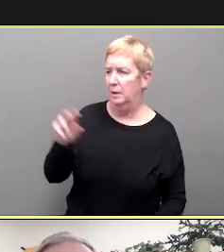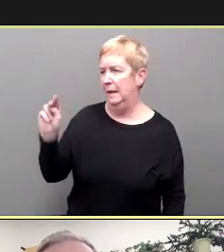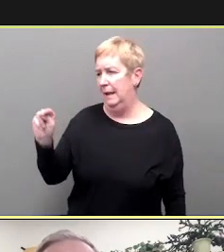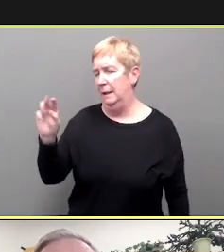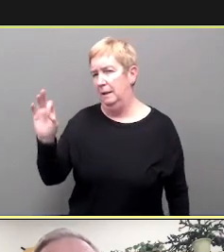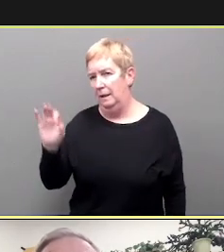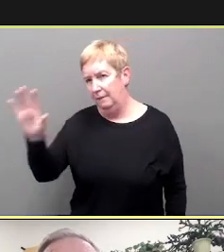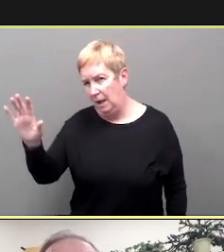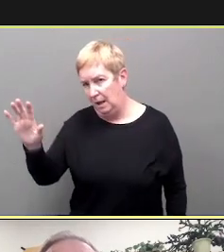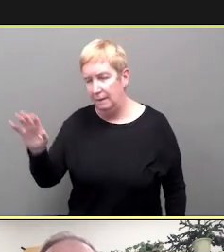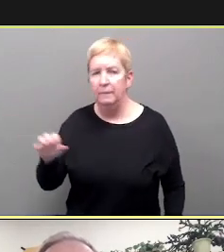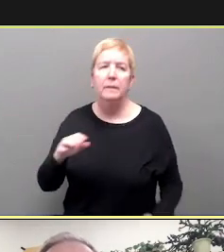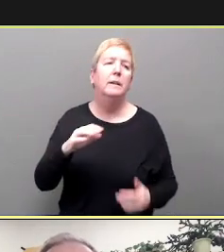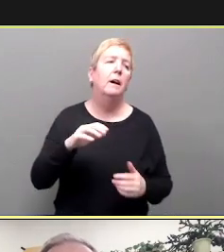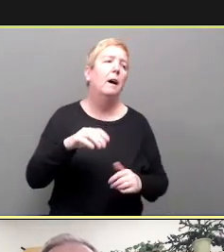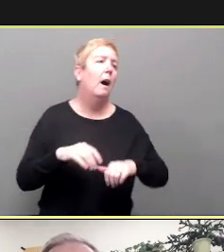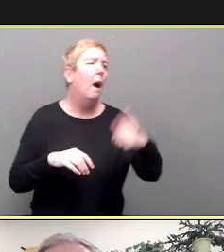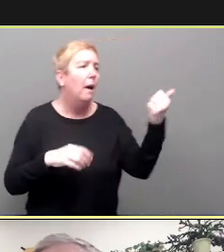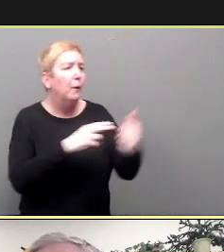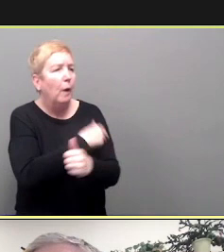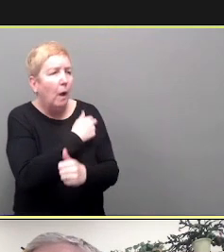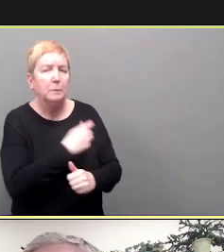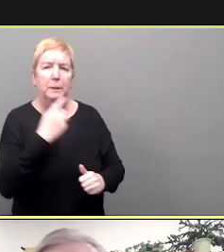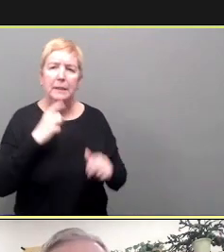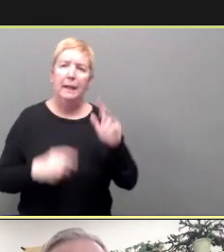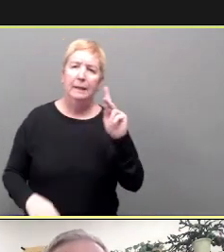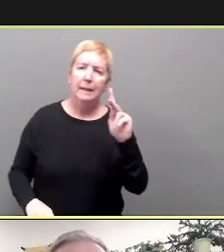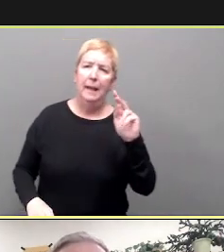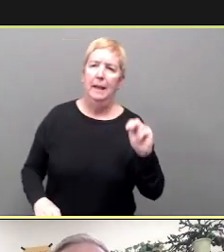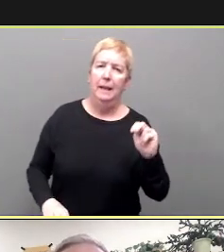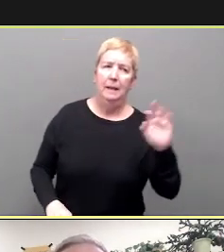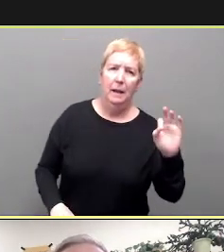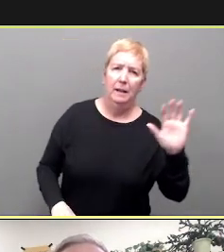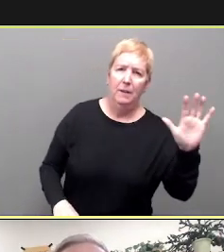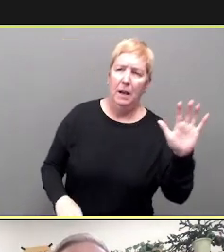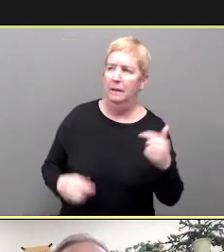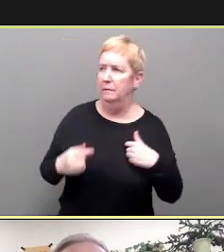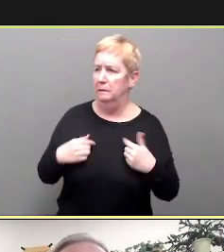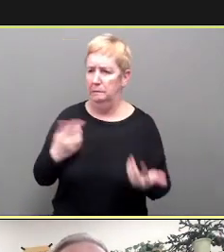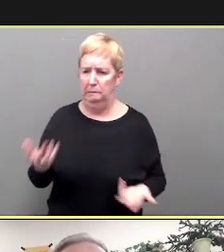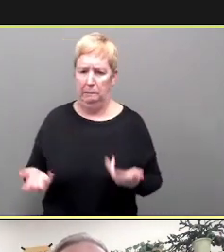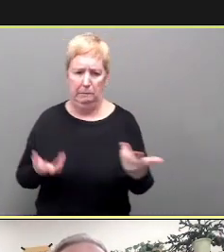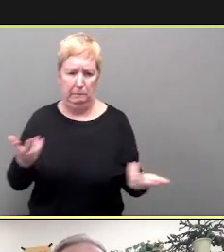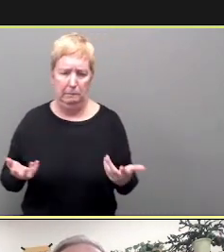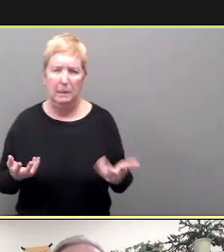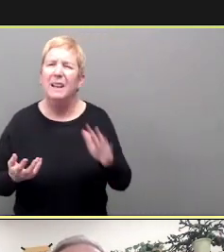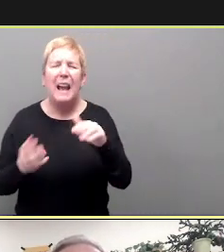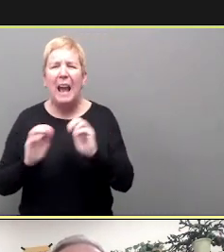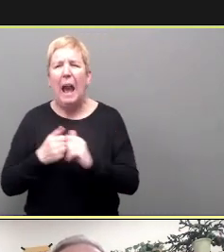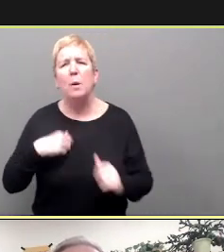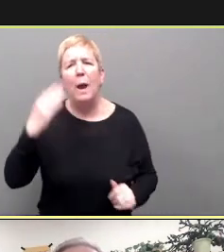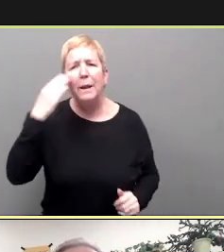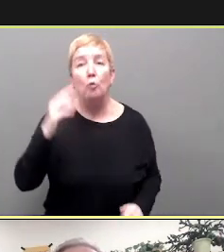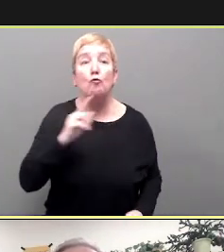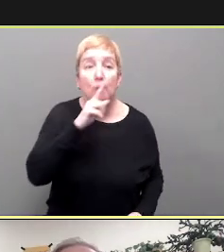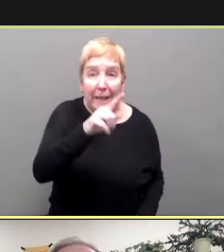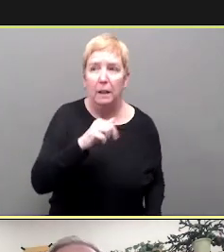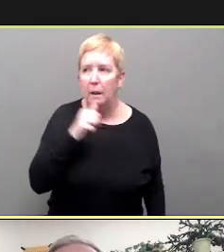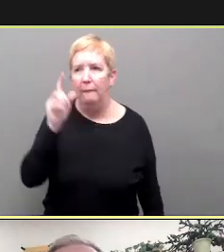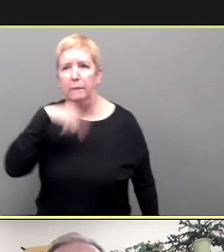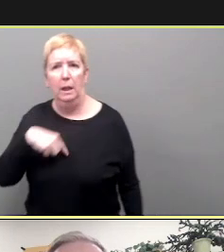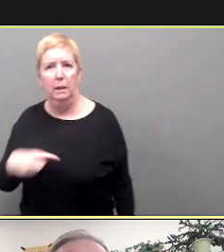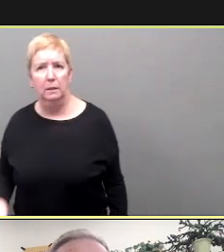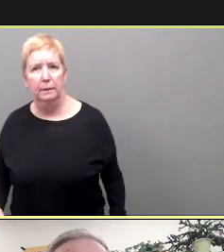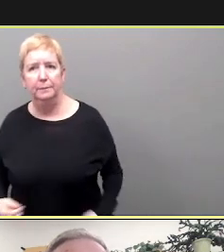the KN95 mask. But how do you know that they're actually the real deal? Yeah, there's some